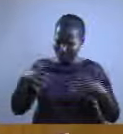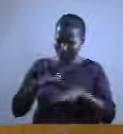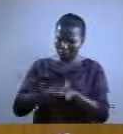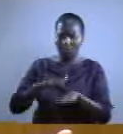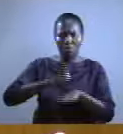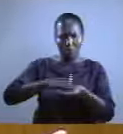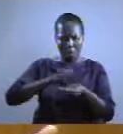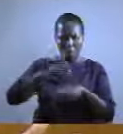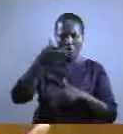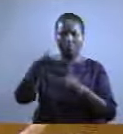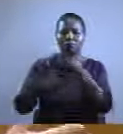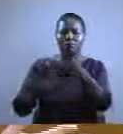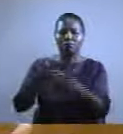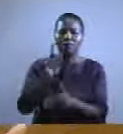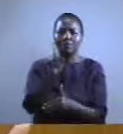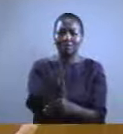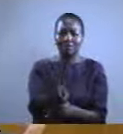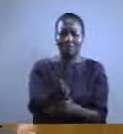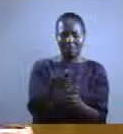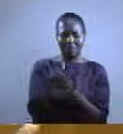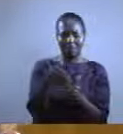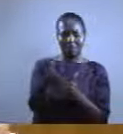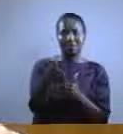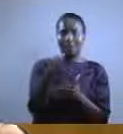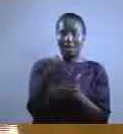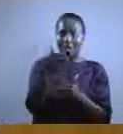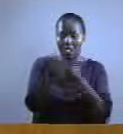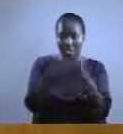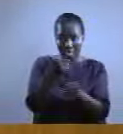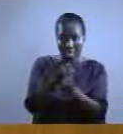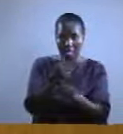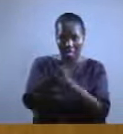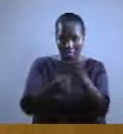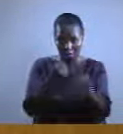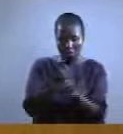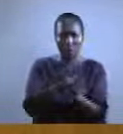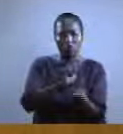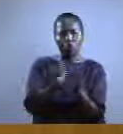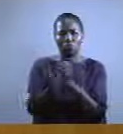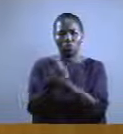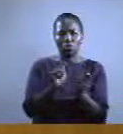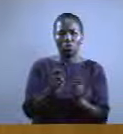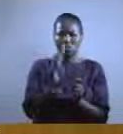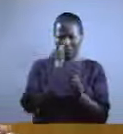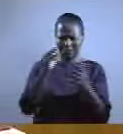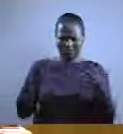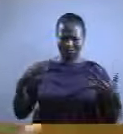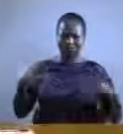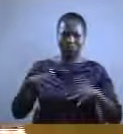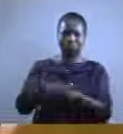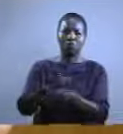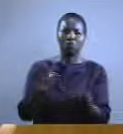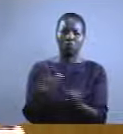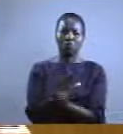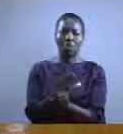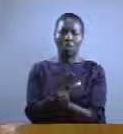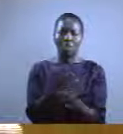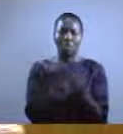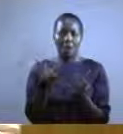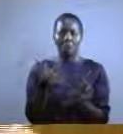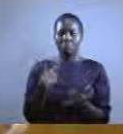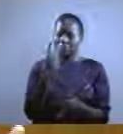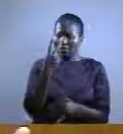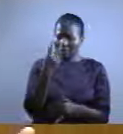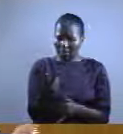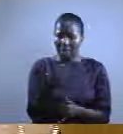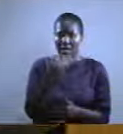further, and that they would in fact be reviewing it with that intention to roll it out further. So the logical approach for us was then to